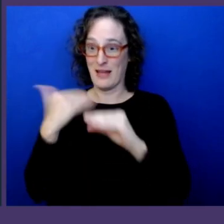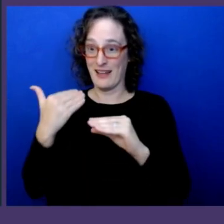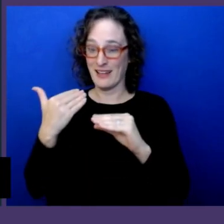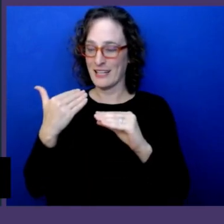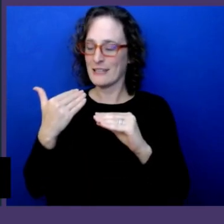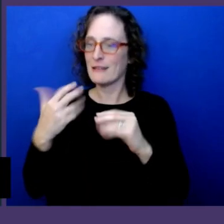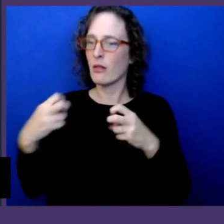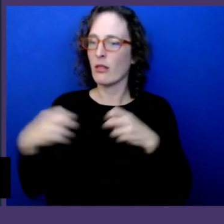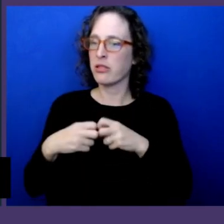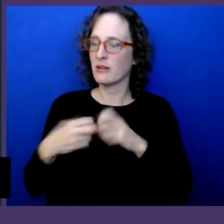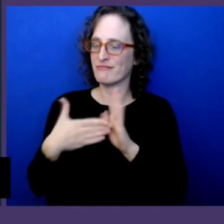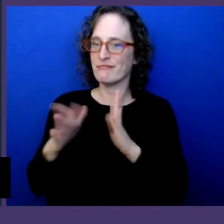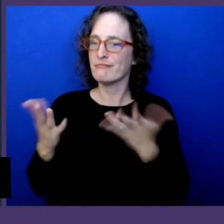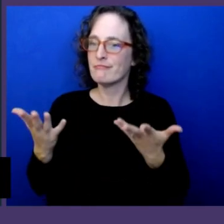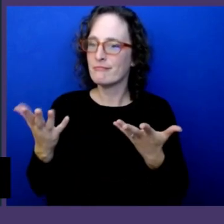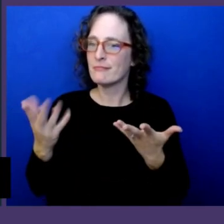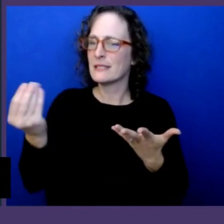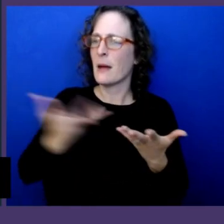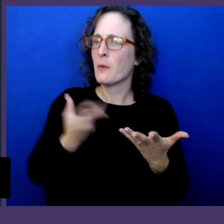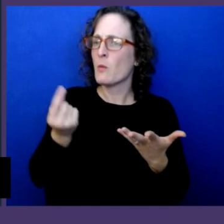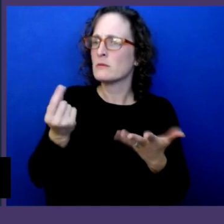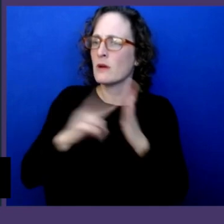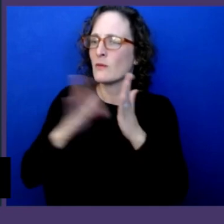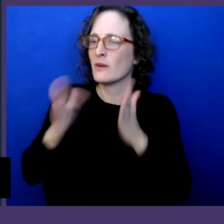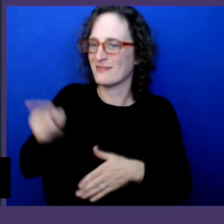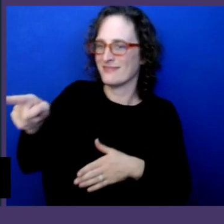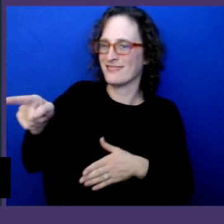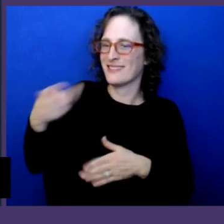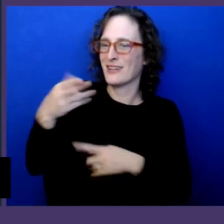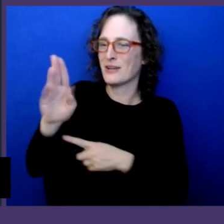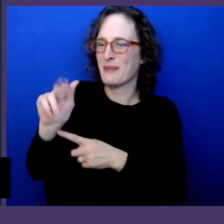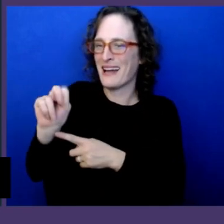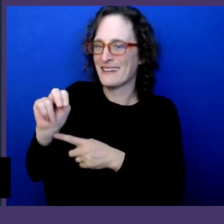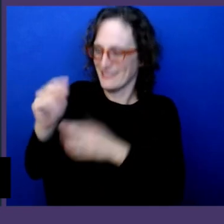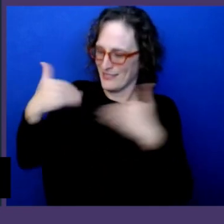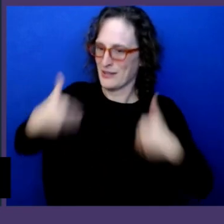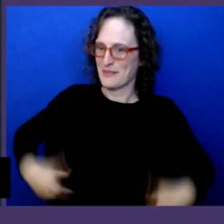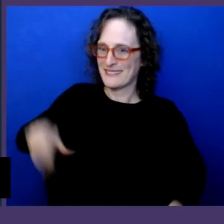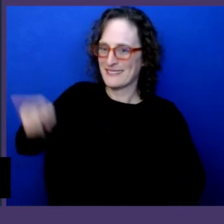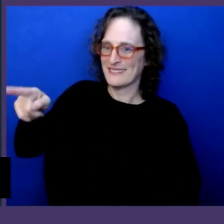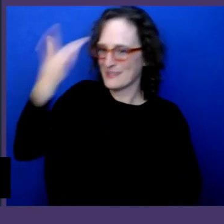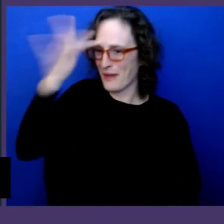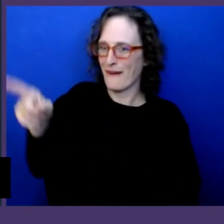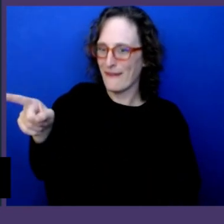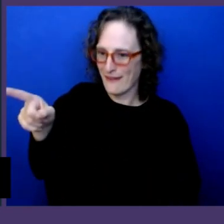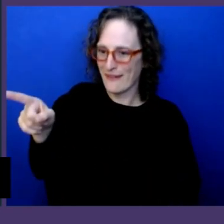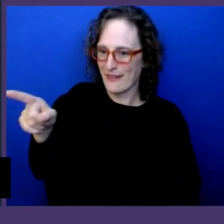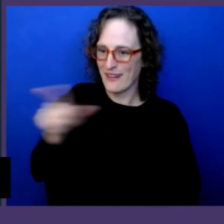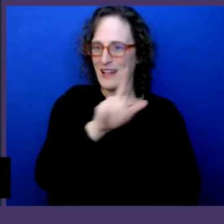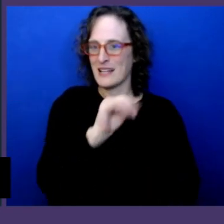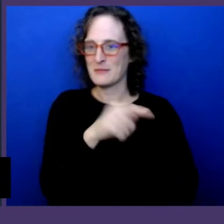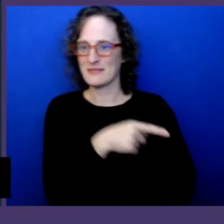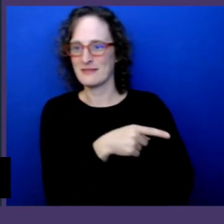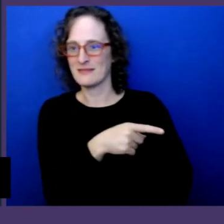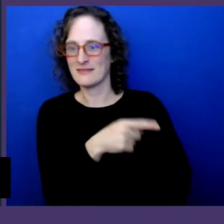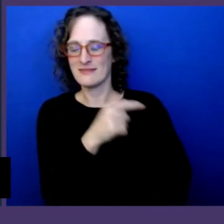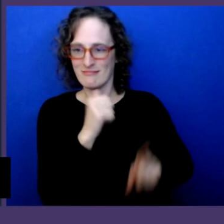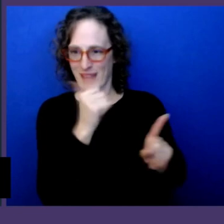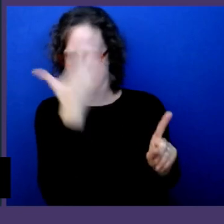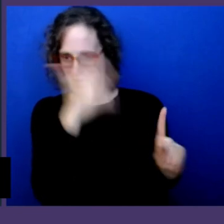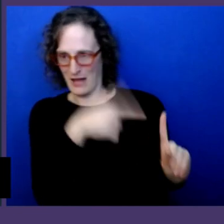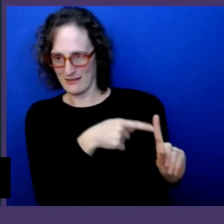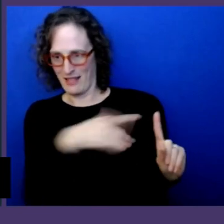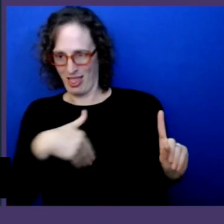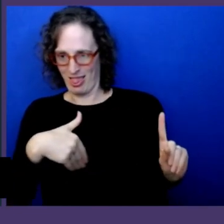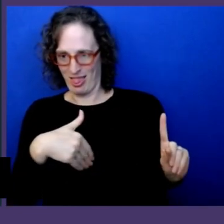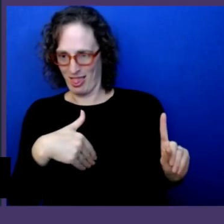human, and they have inner monologue, and they're very clever, etc. LLMs do not possess those qualities. So make sure to think through the